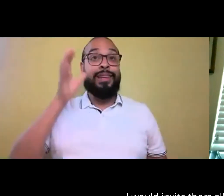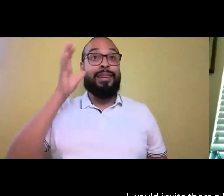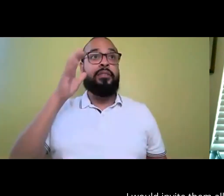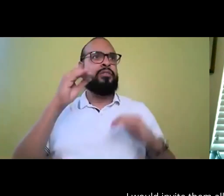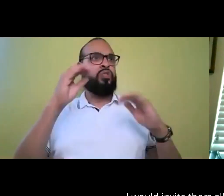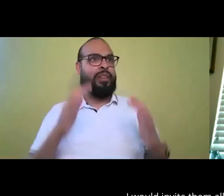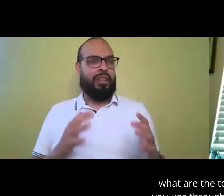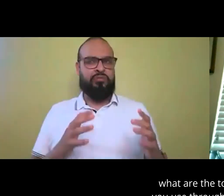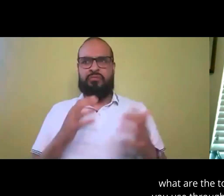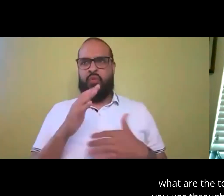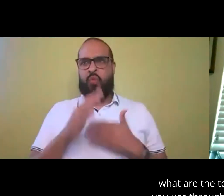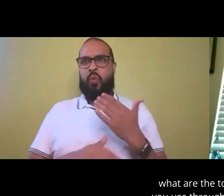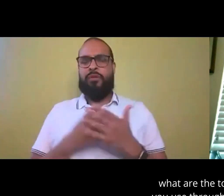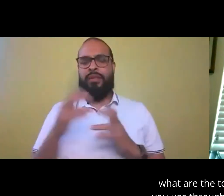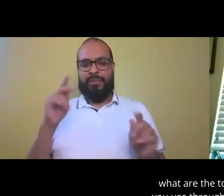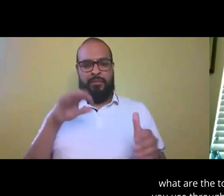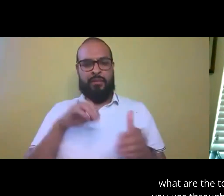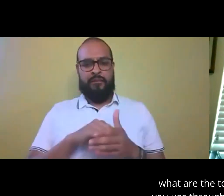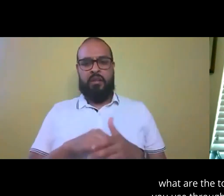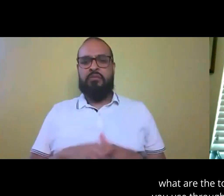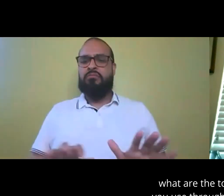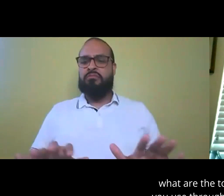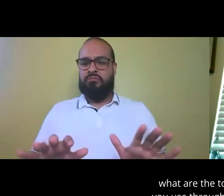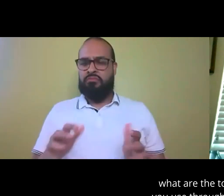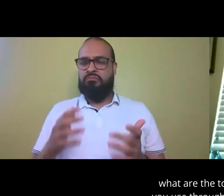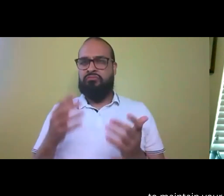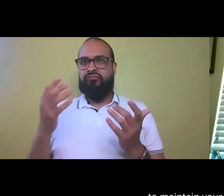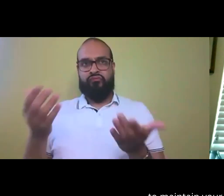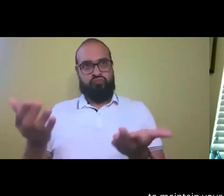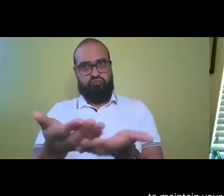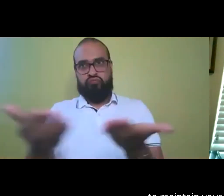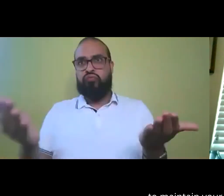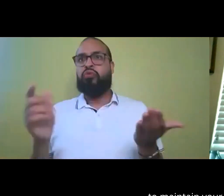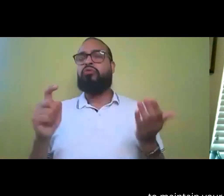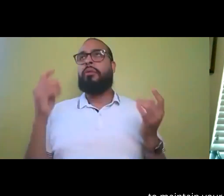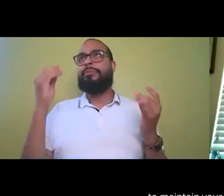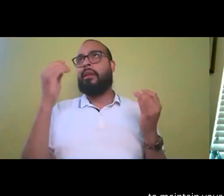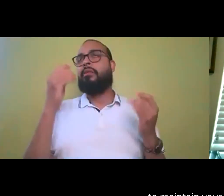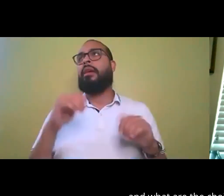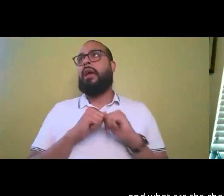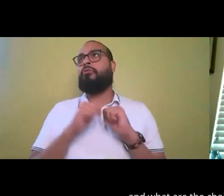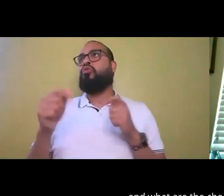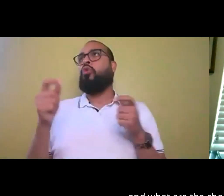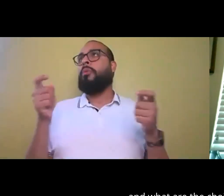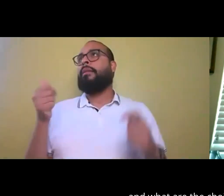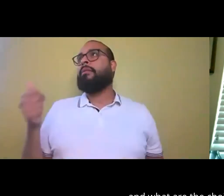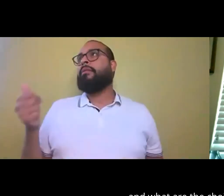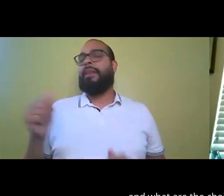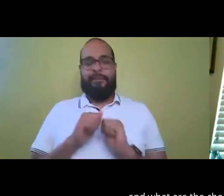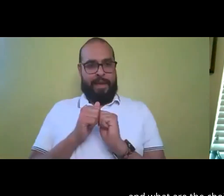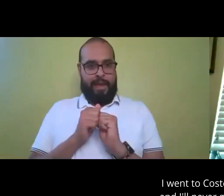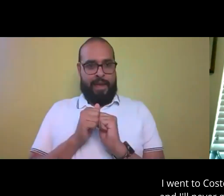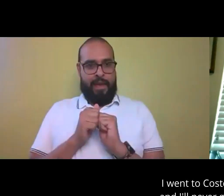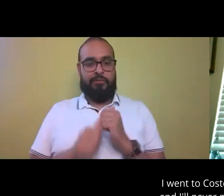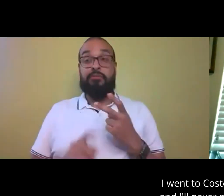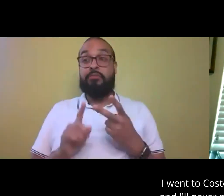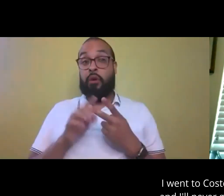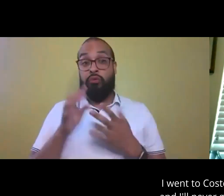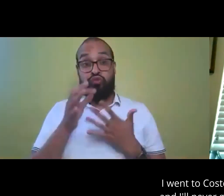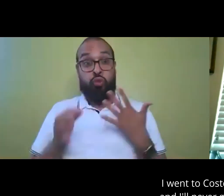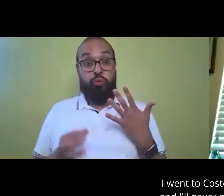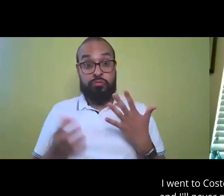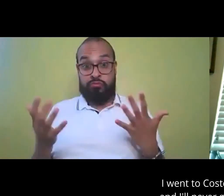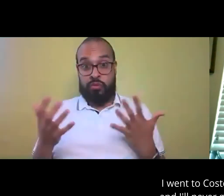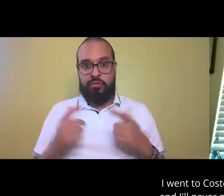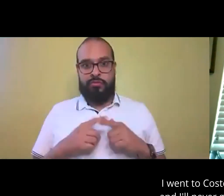think about what are the tools that you use through your day to maintain your regulation? And what are the choices you make? I went to